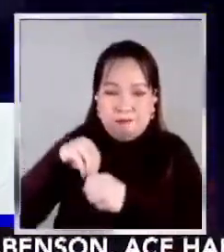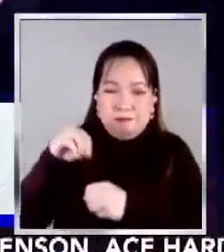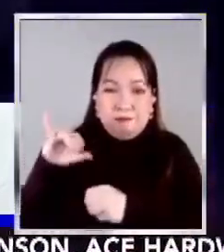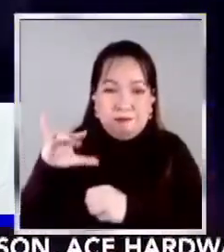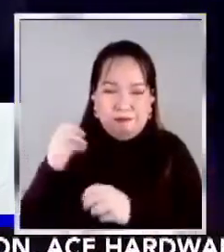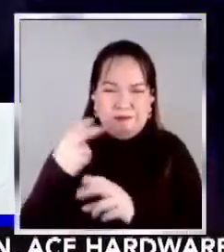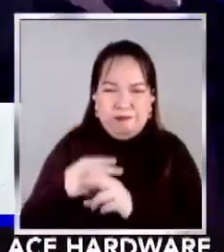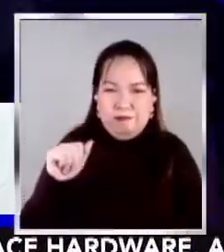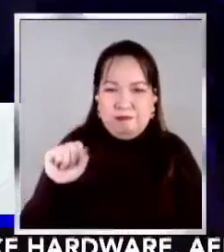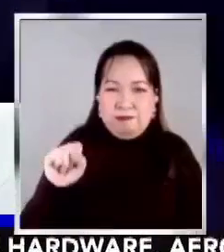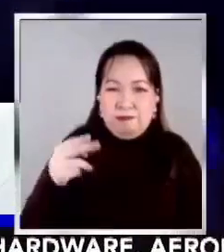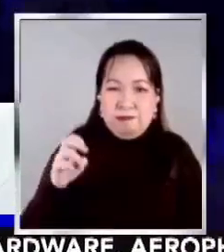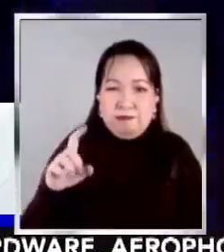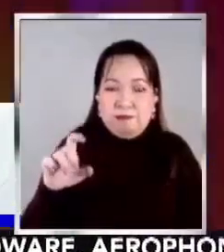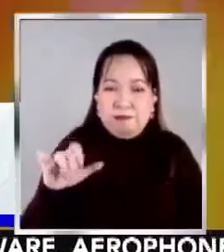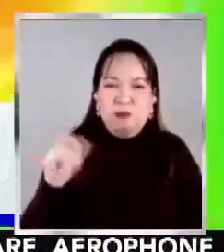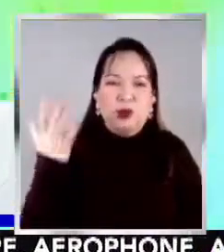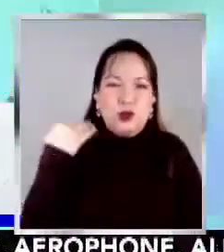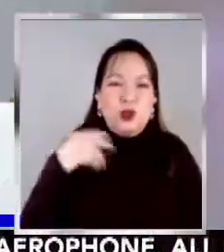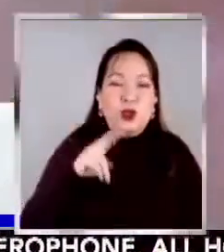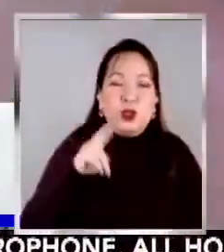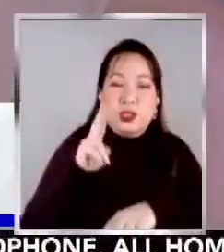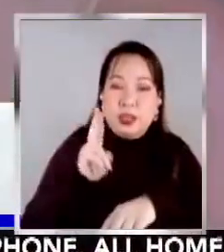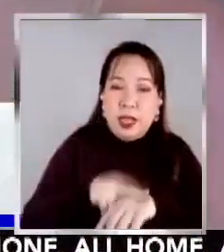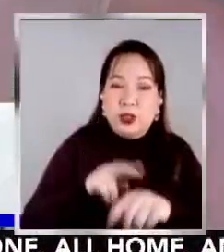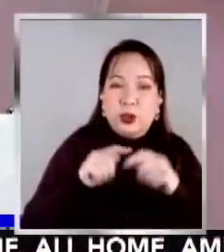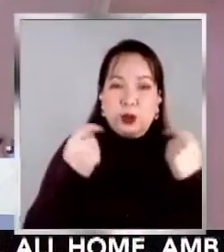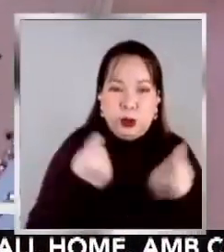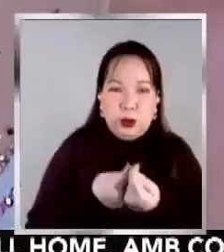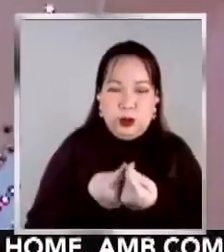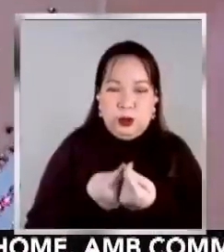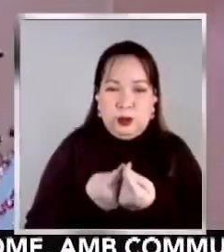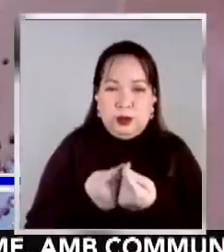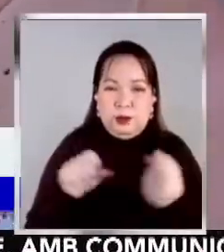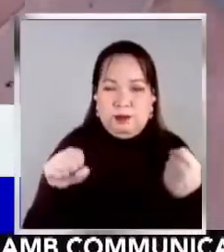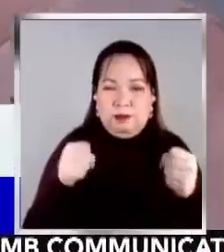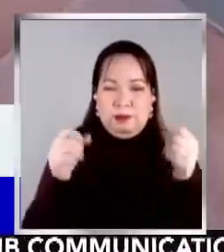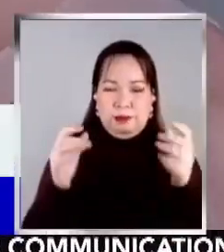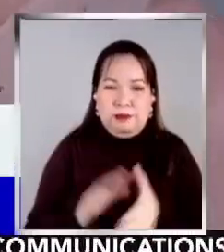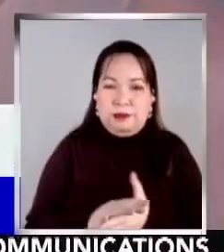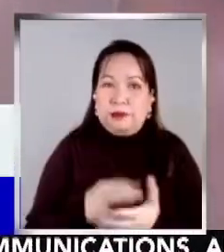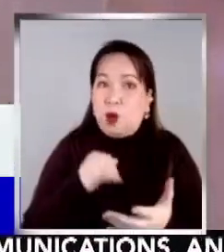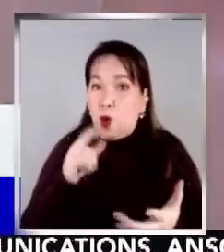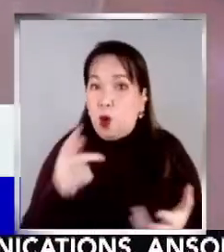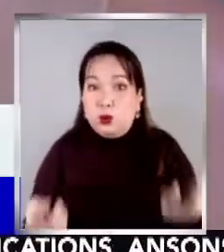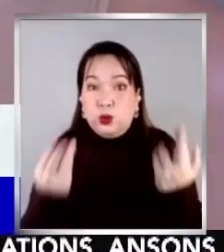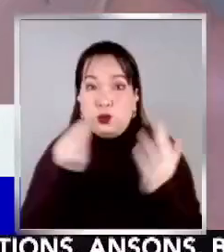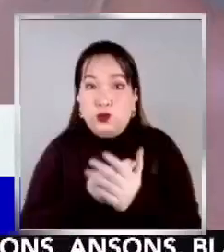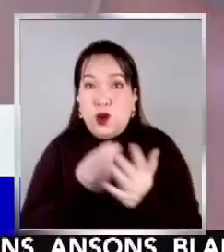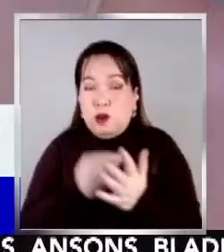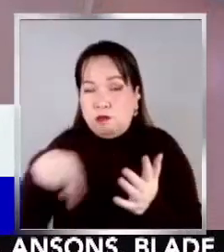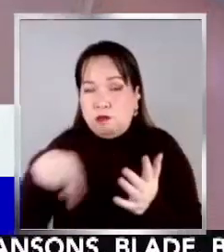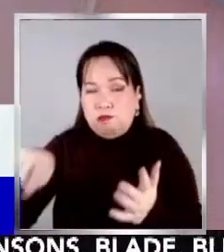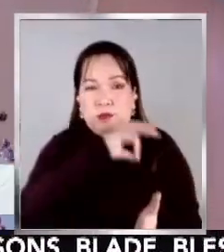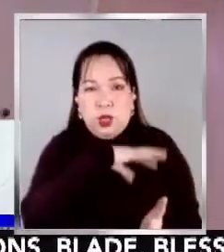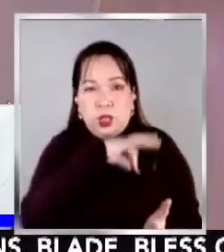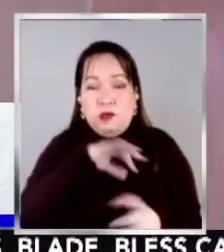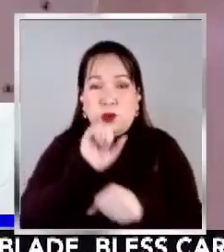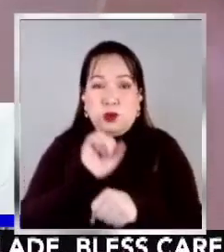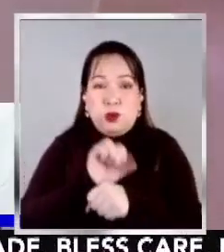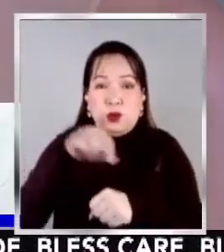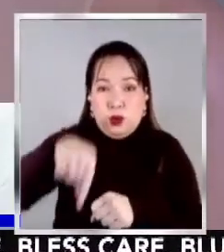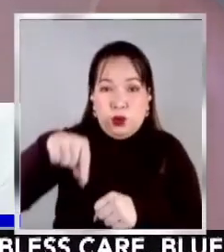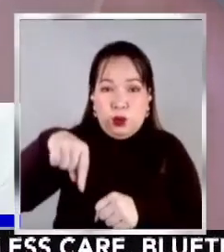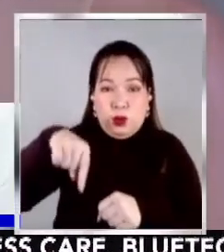isang former national figure skater. So all the proceeds will go to the workers here in the skating rink and to